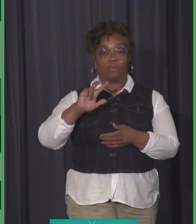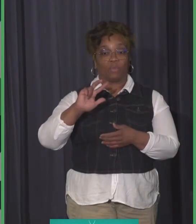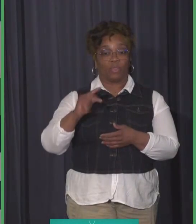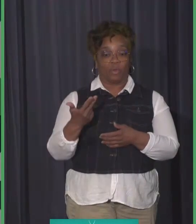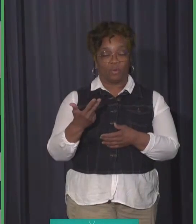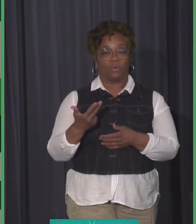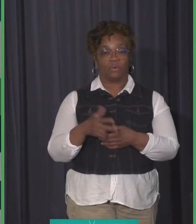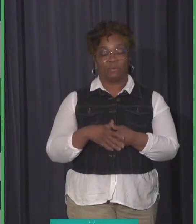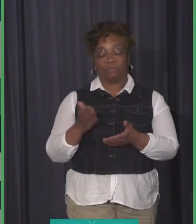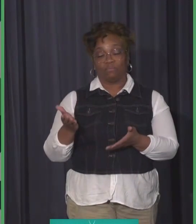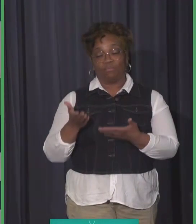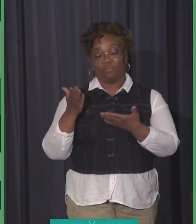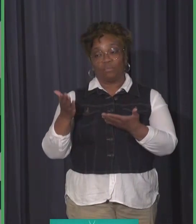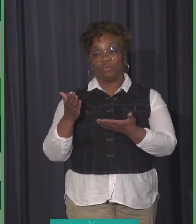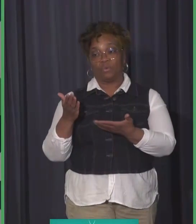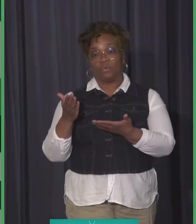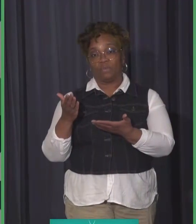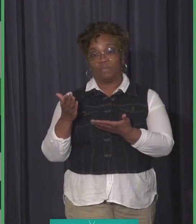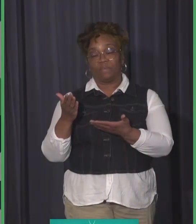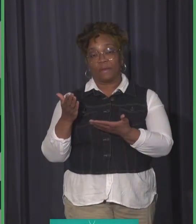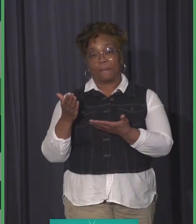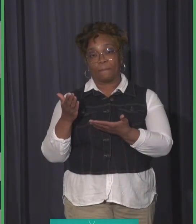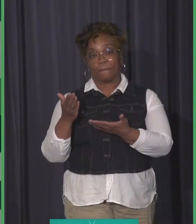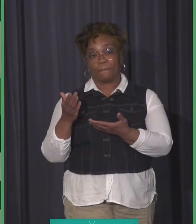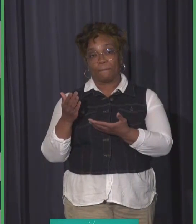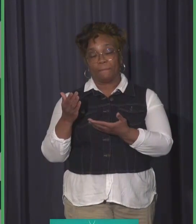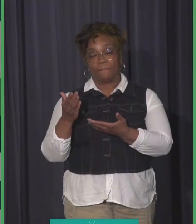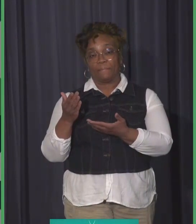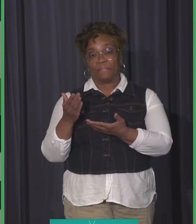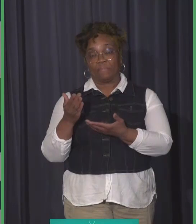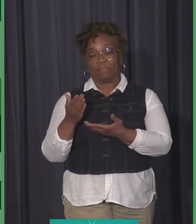moved. Motion made by Commissioner Hernandez.